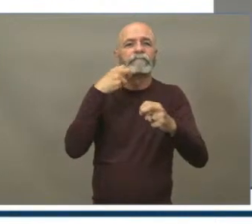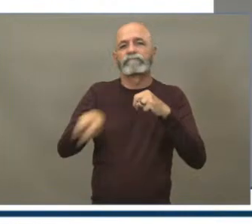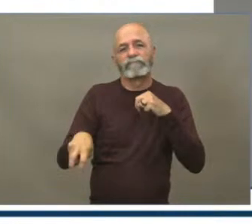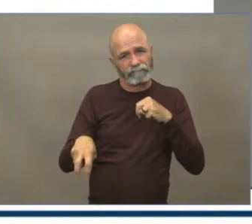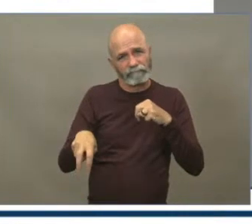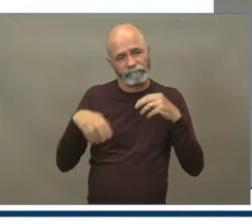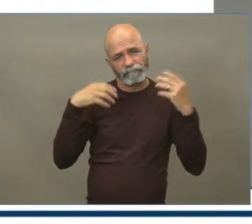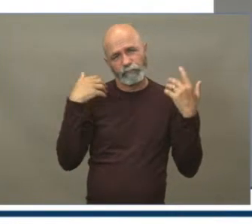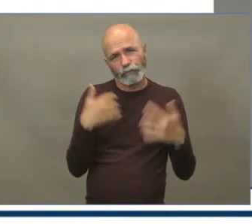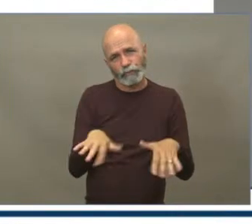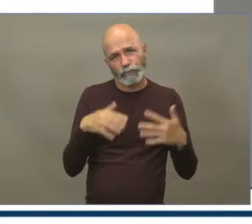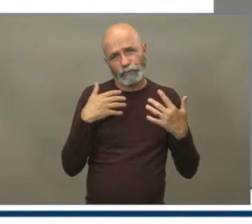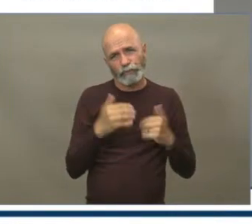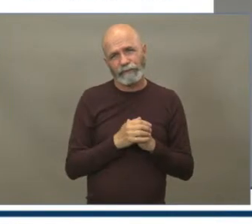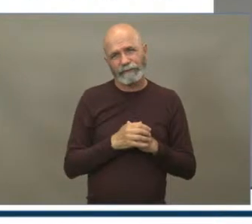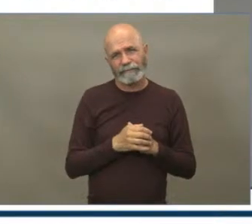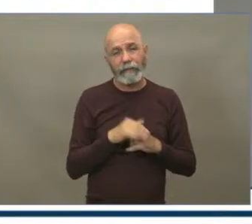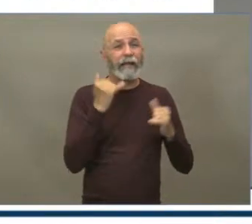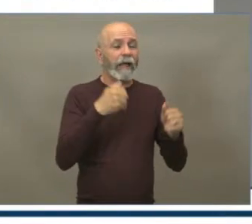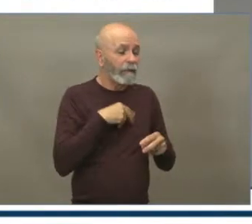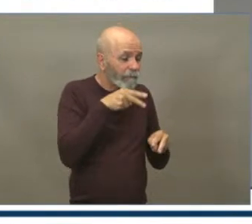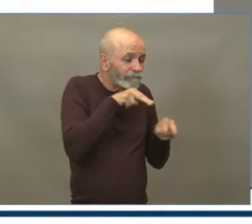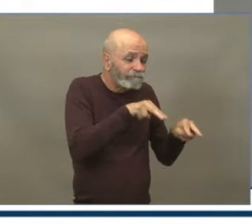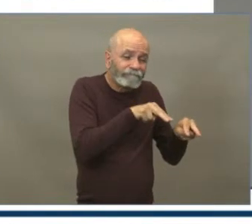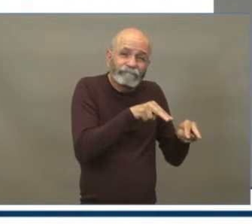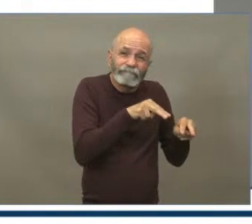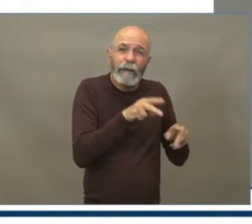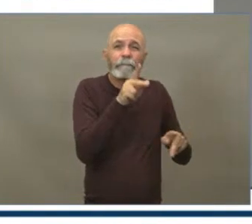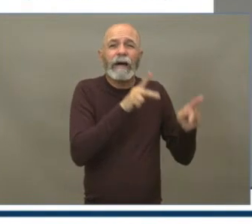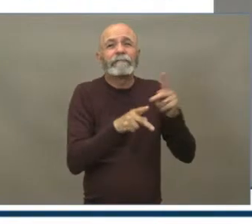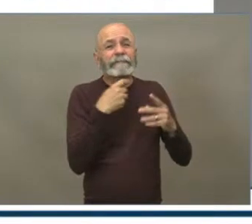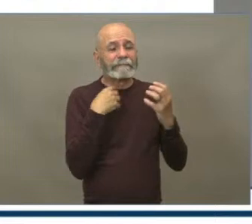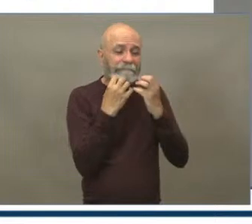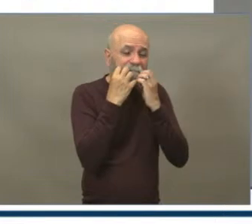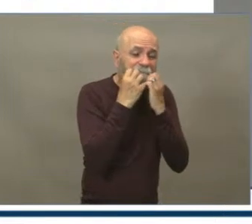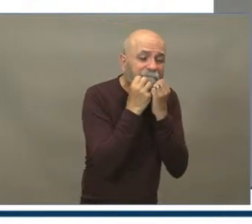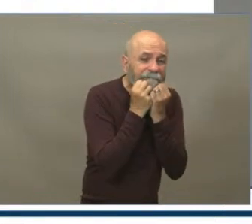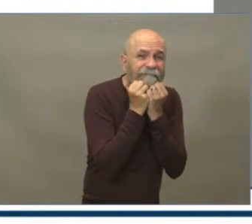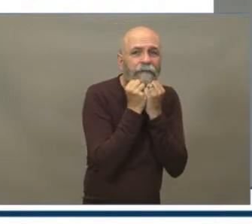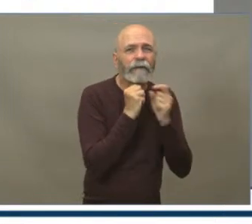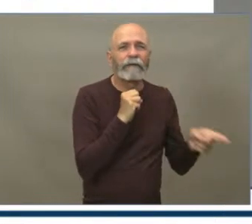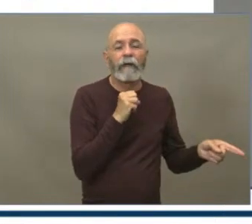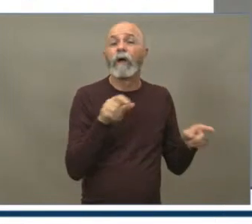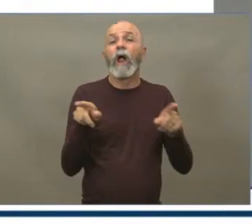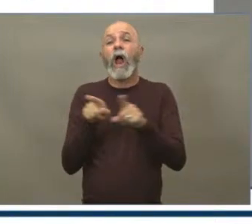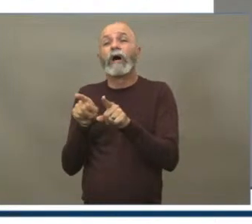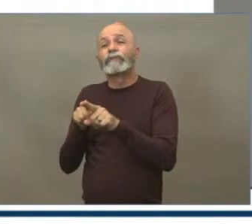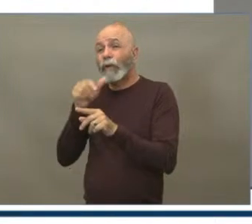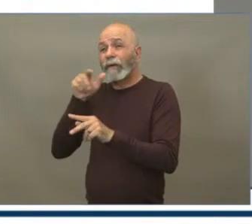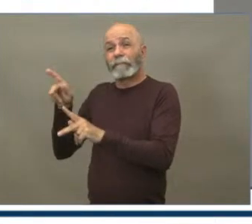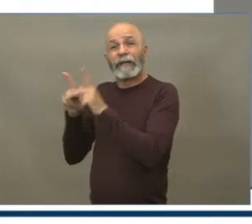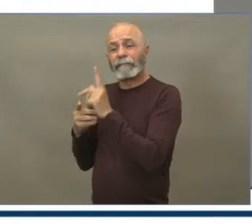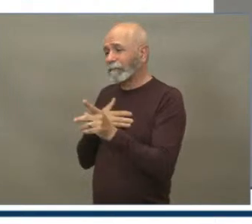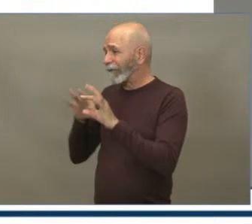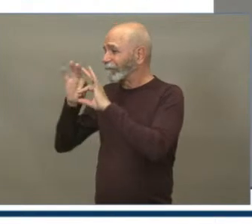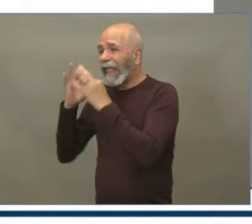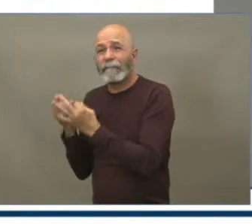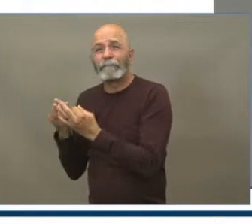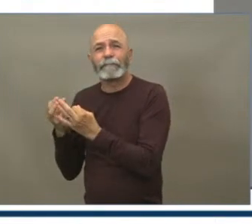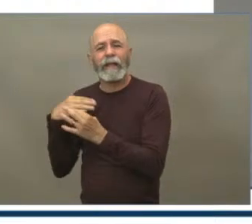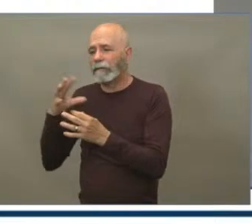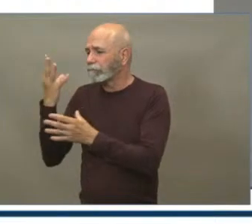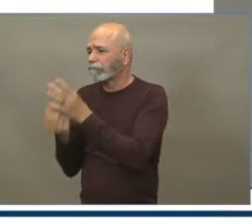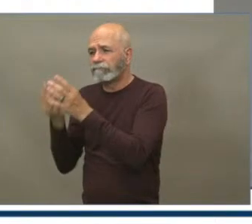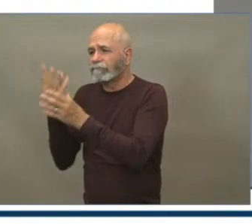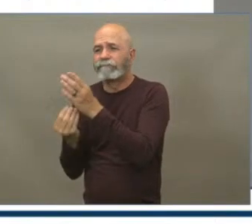who are caring for loved ones who are sick because of this virus, not to mention those who are grieving loved ones who have died. We need to talk about